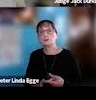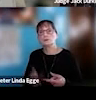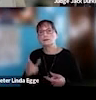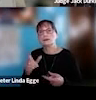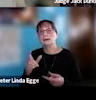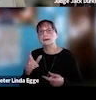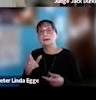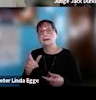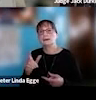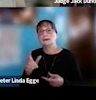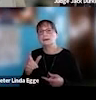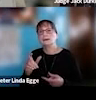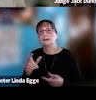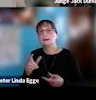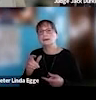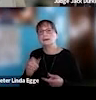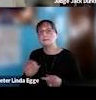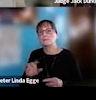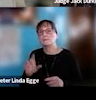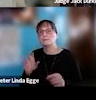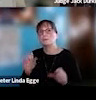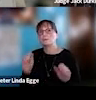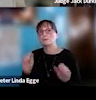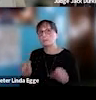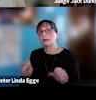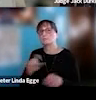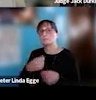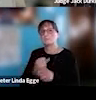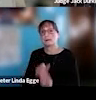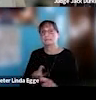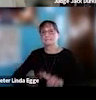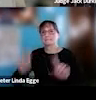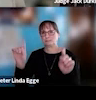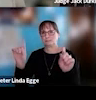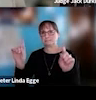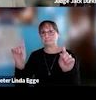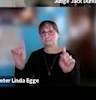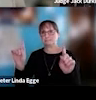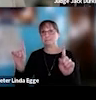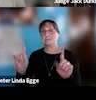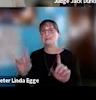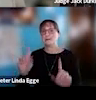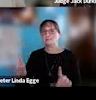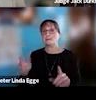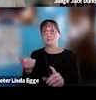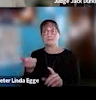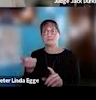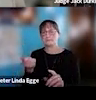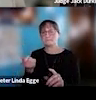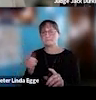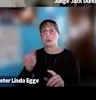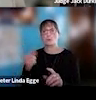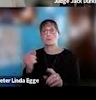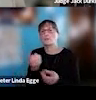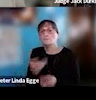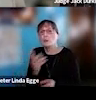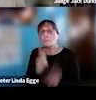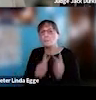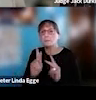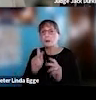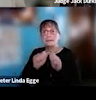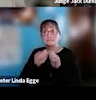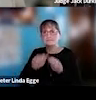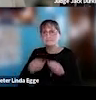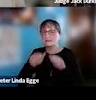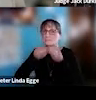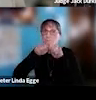if you're going to be able to make a difference with just even a couple of people, it's going to spread. It